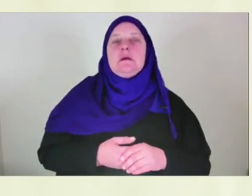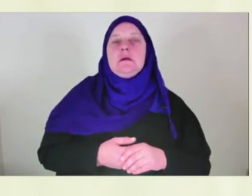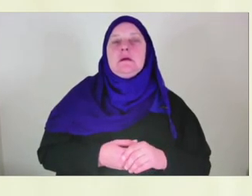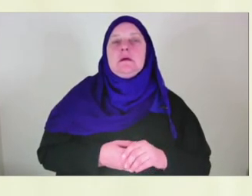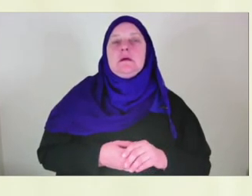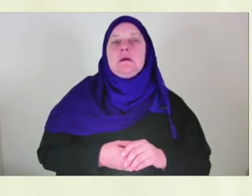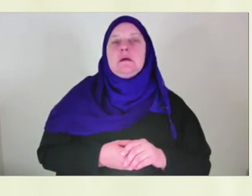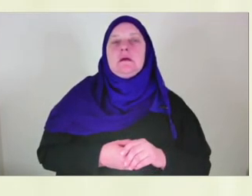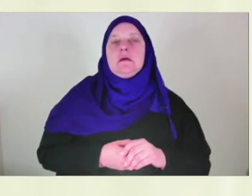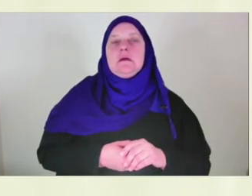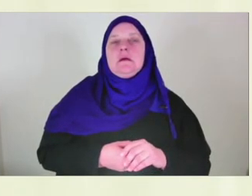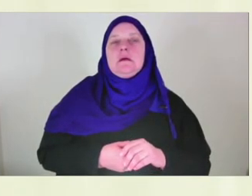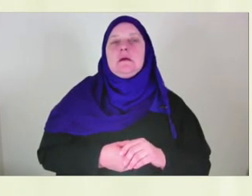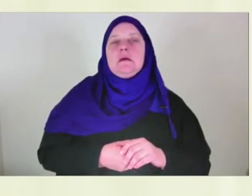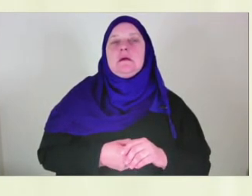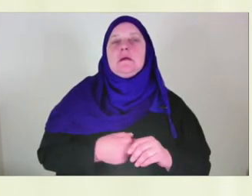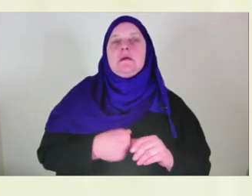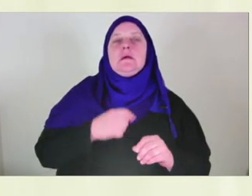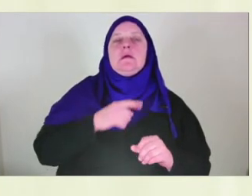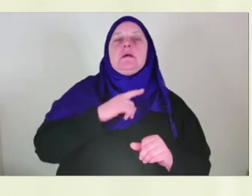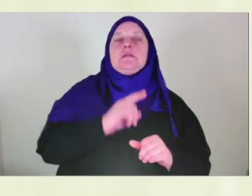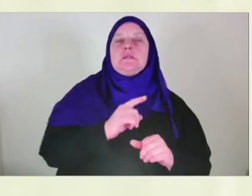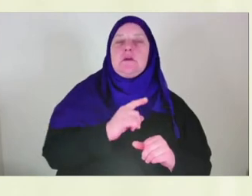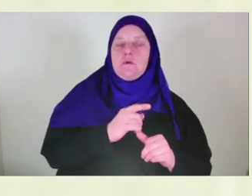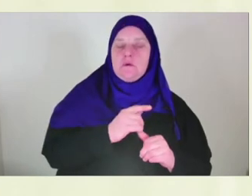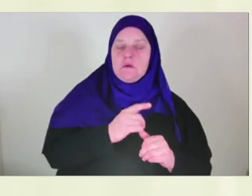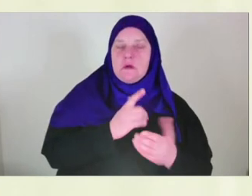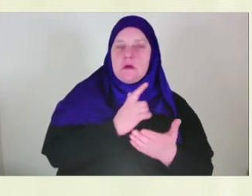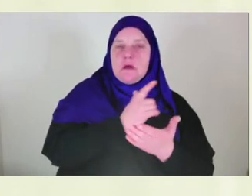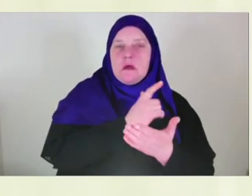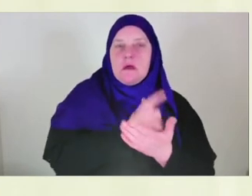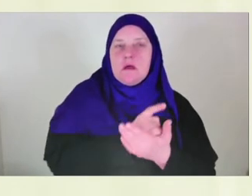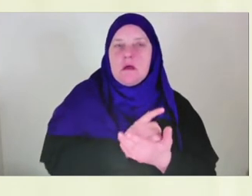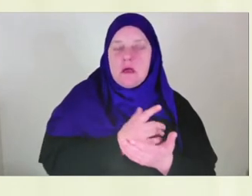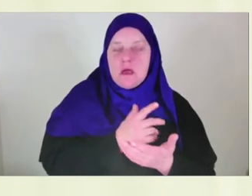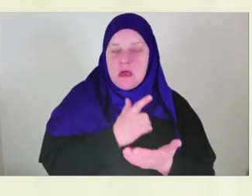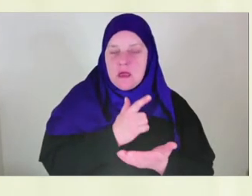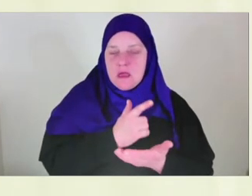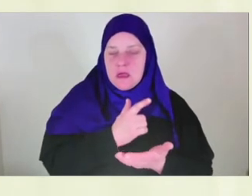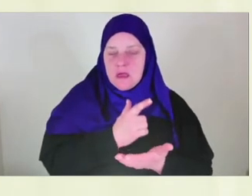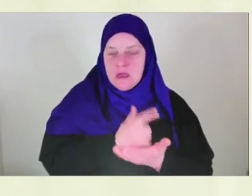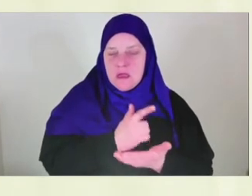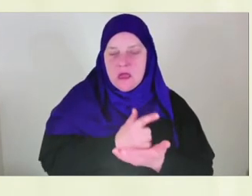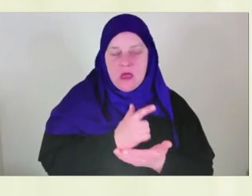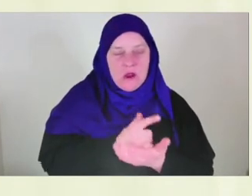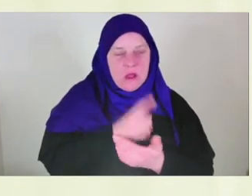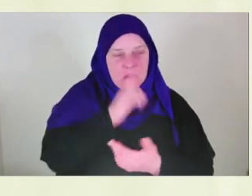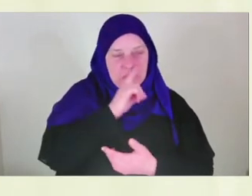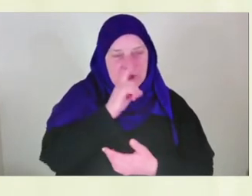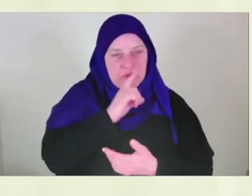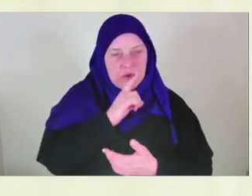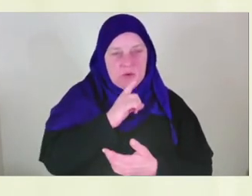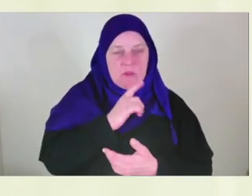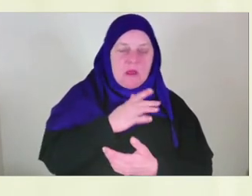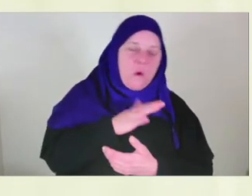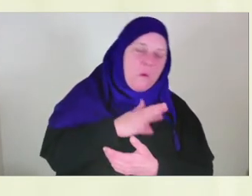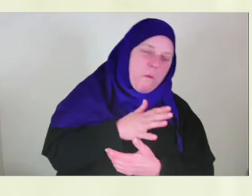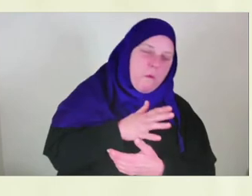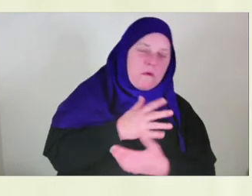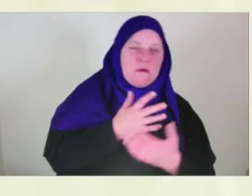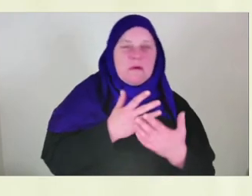khums and zakat. You know, they never have a problem when it comes to this department. Yep. They'll always know that they don't have to